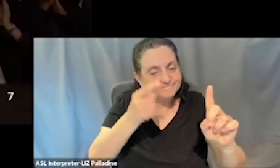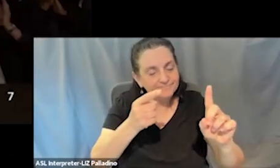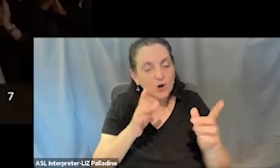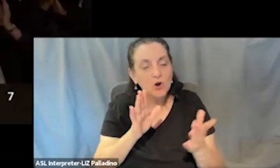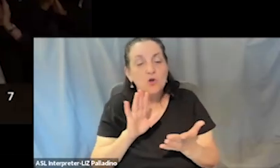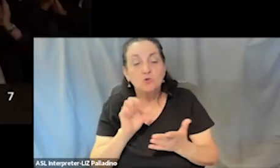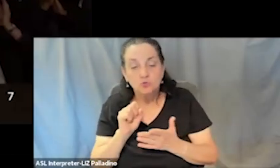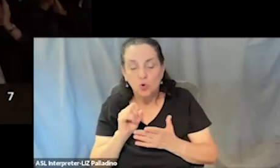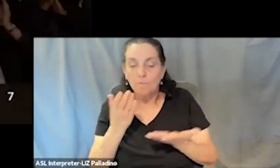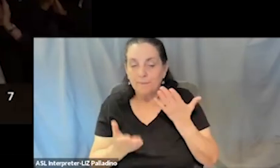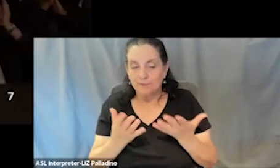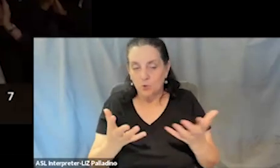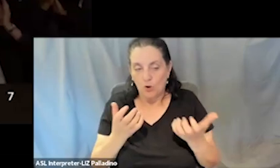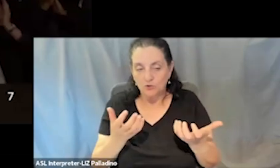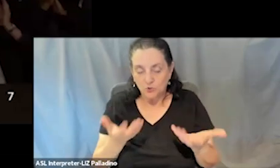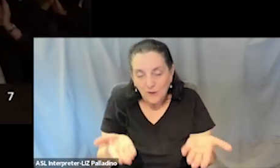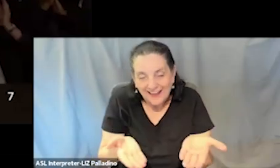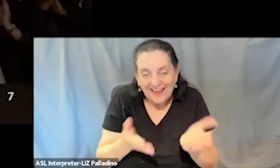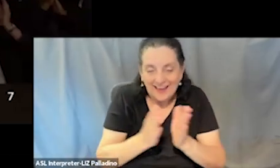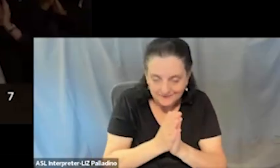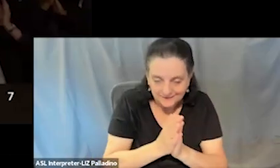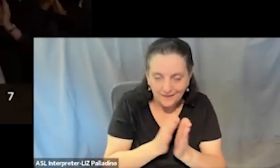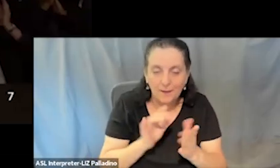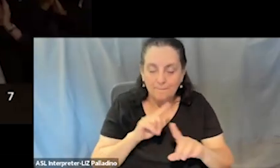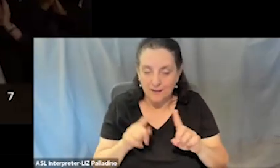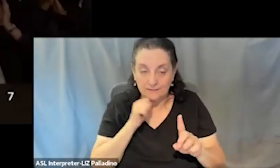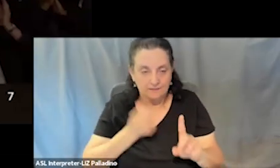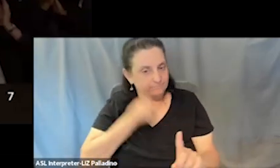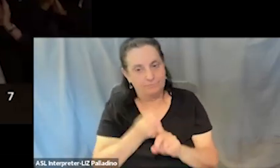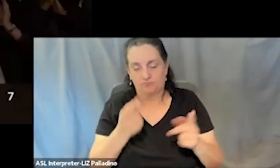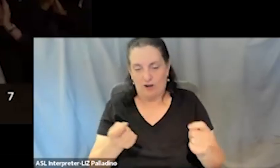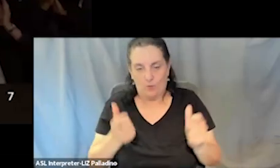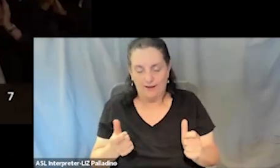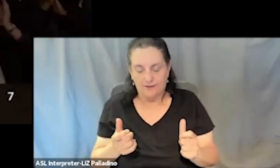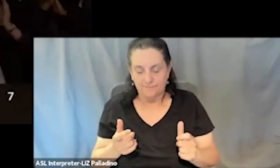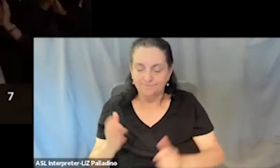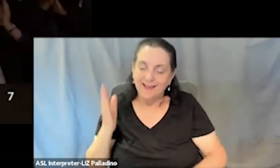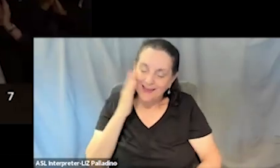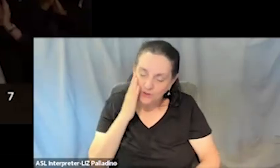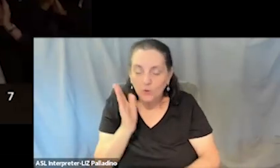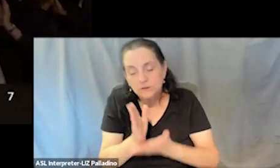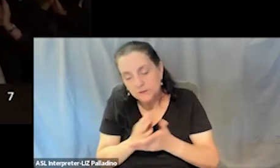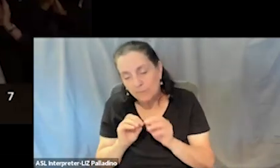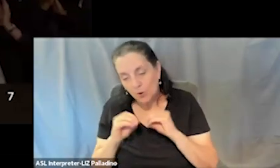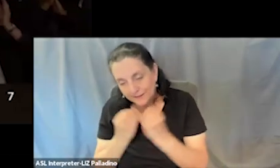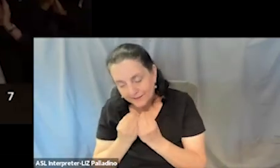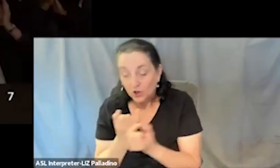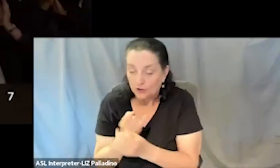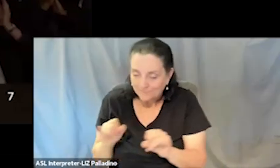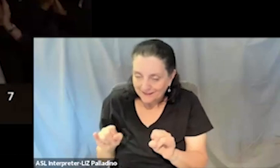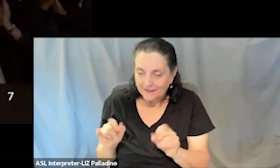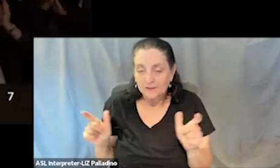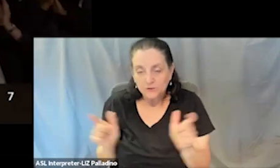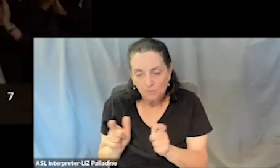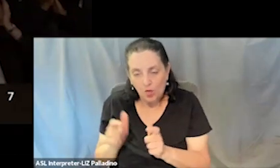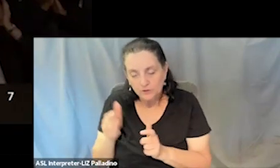point where you might want to make an ask. I know many of you are smaller, independent